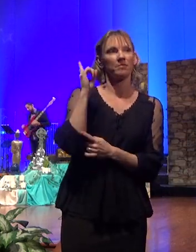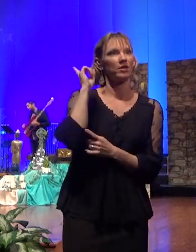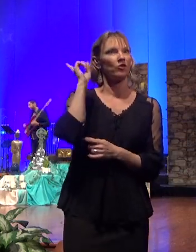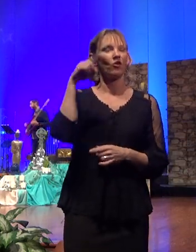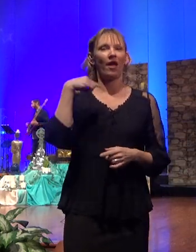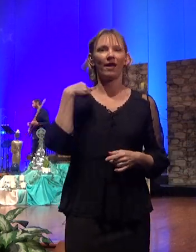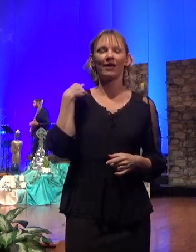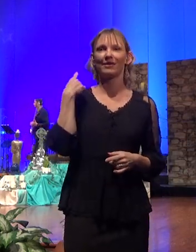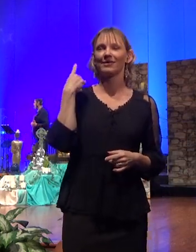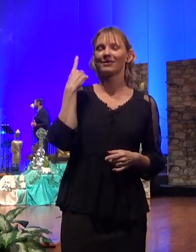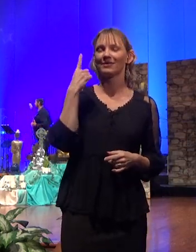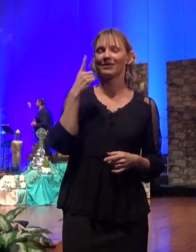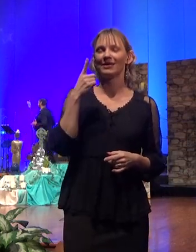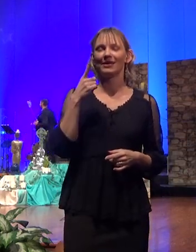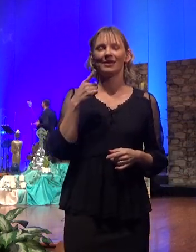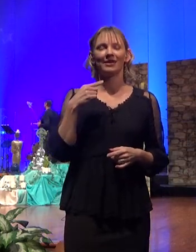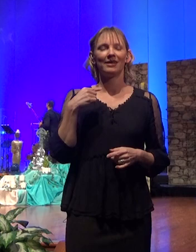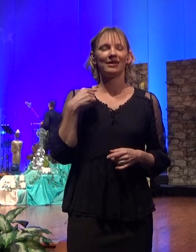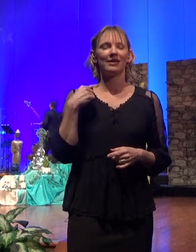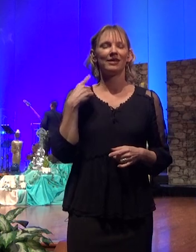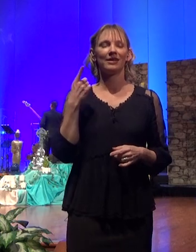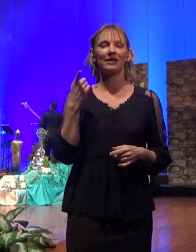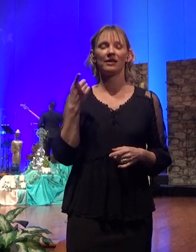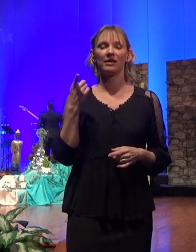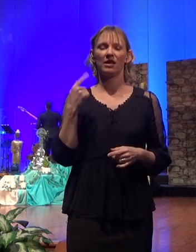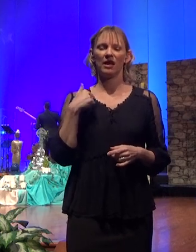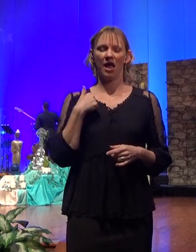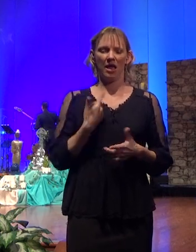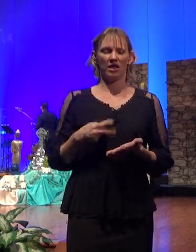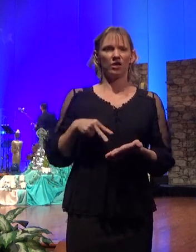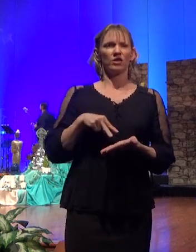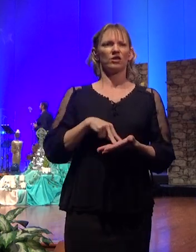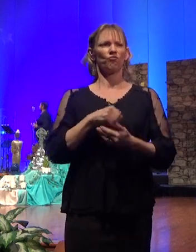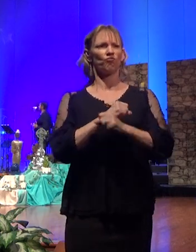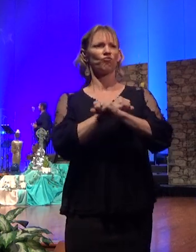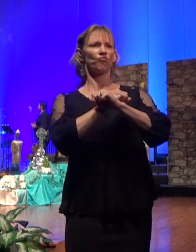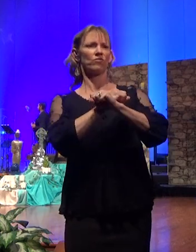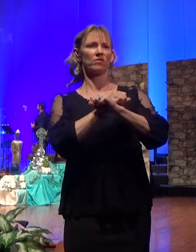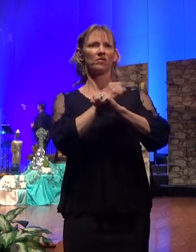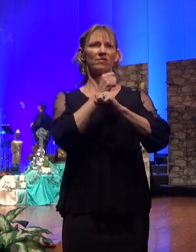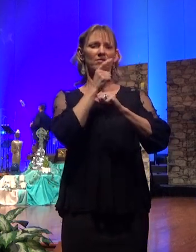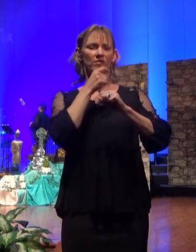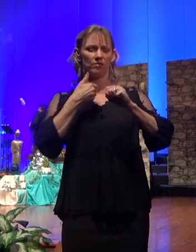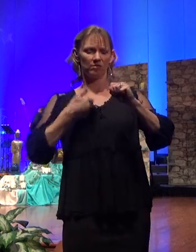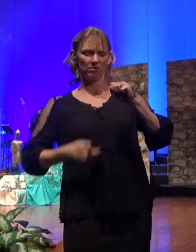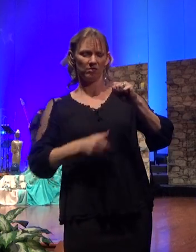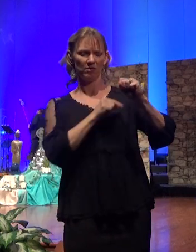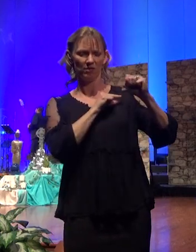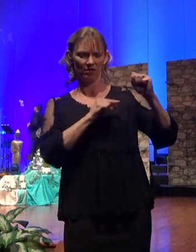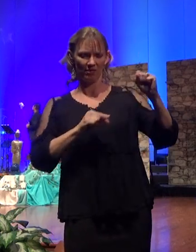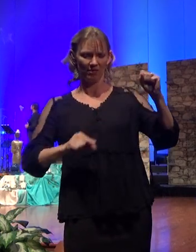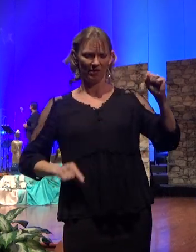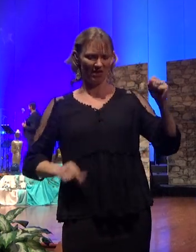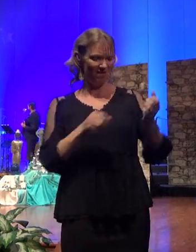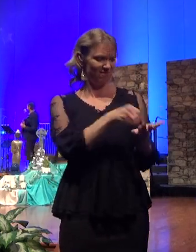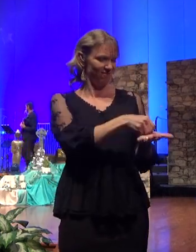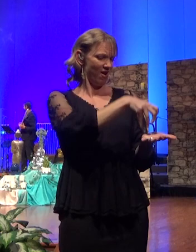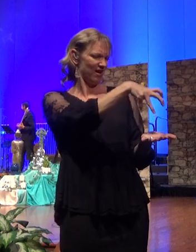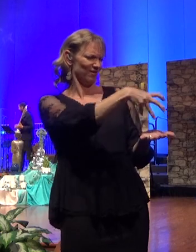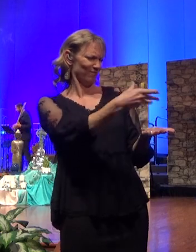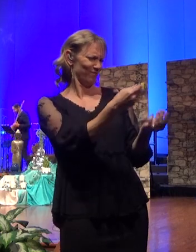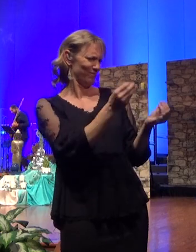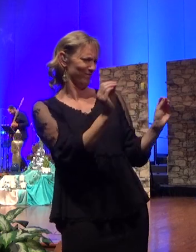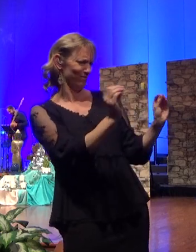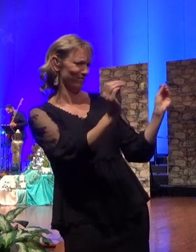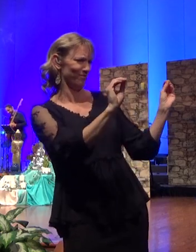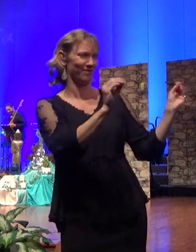crazy to stand my ground. A queen with no fortune, defending